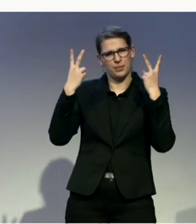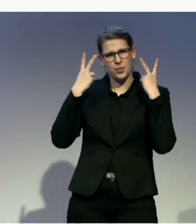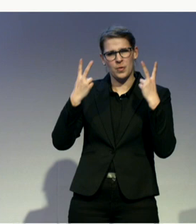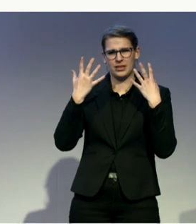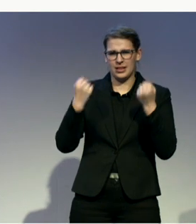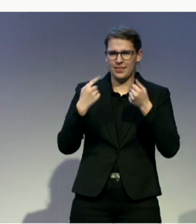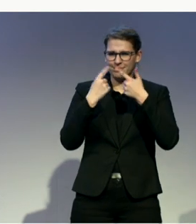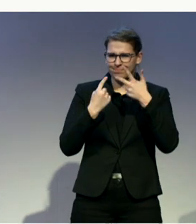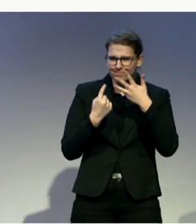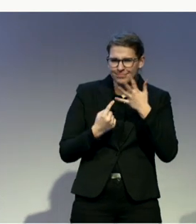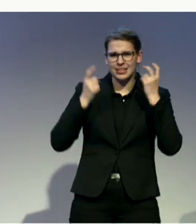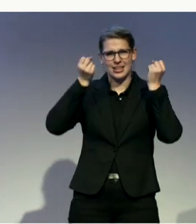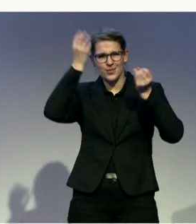model,